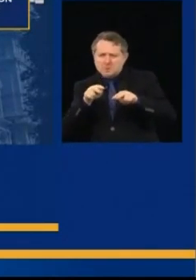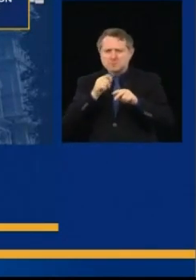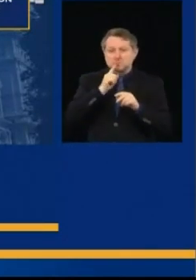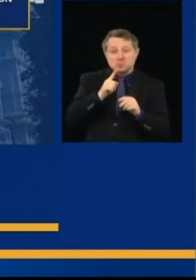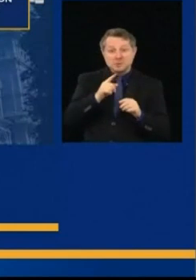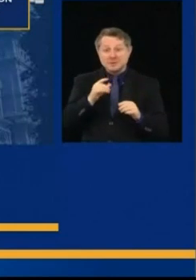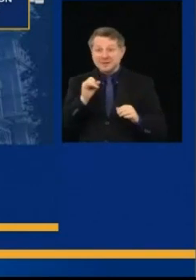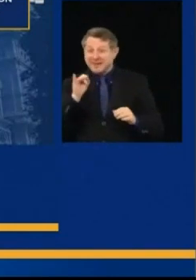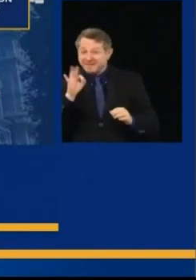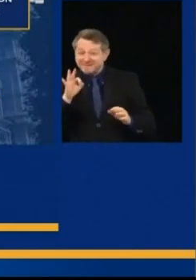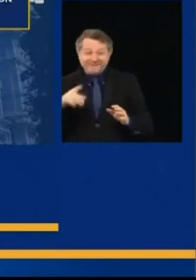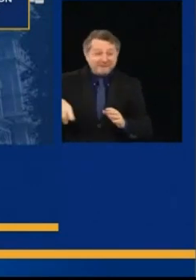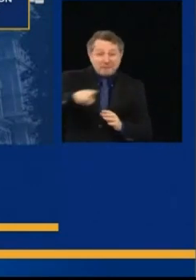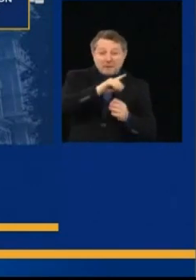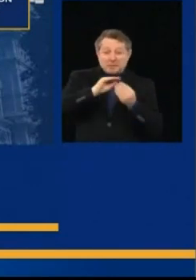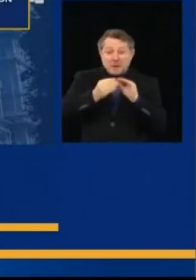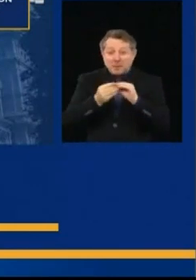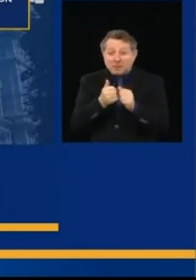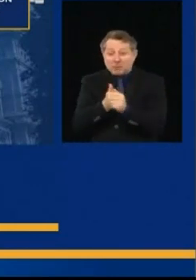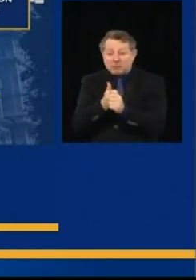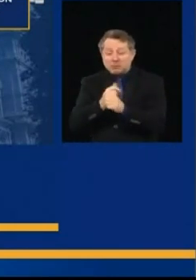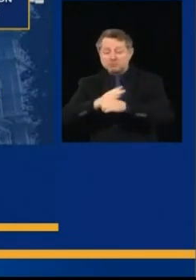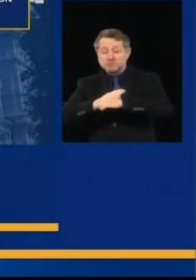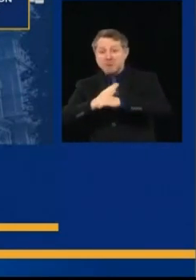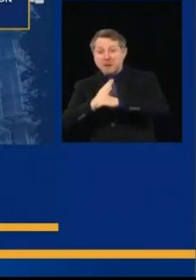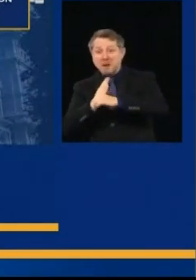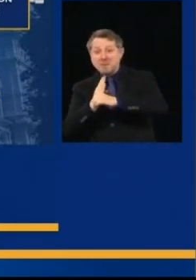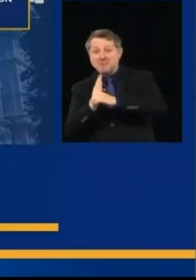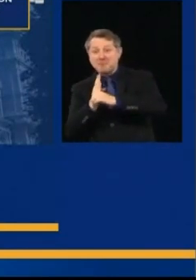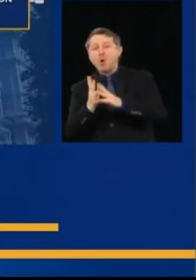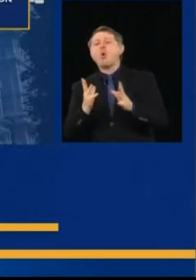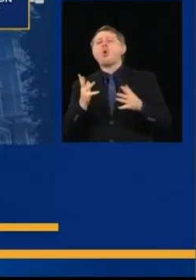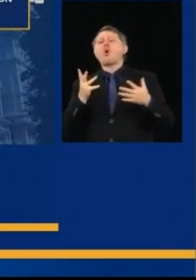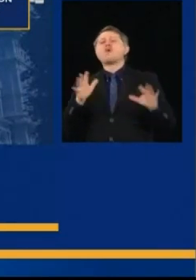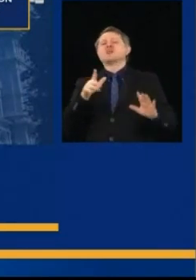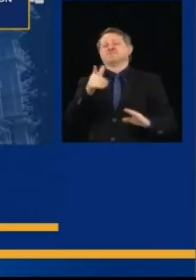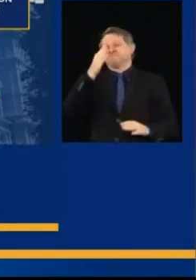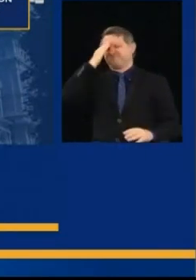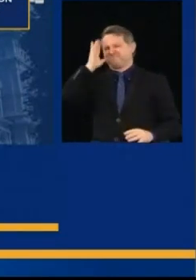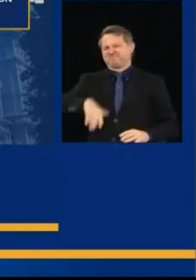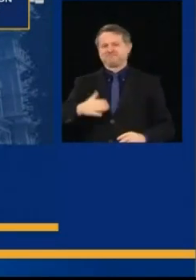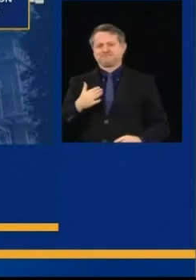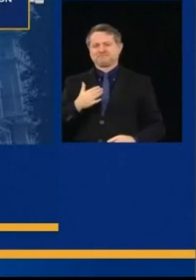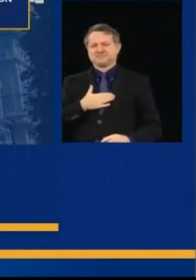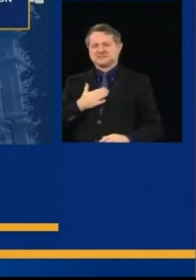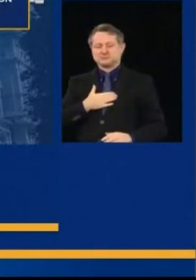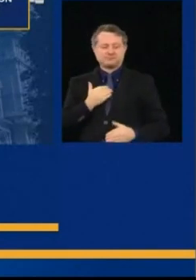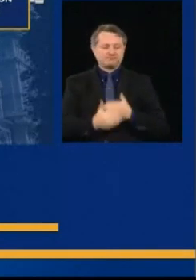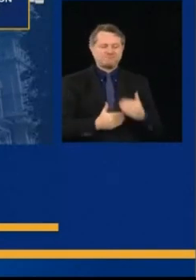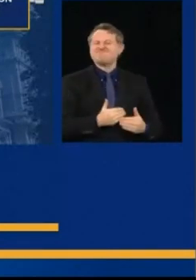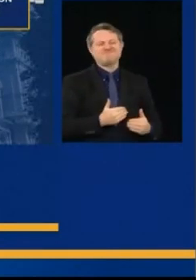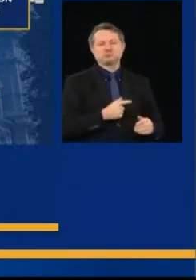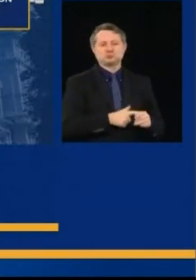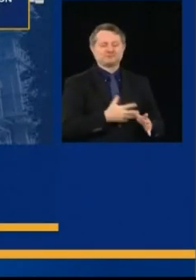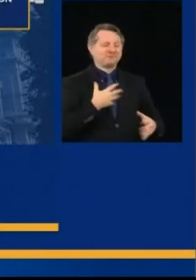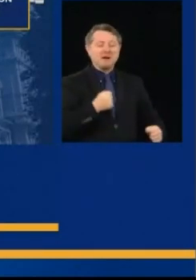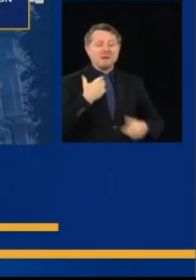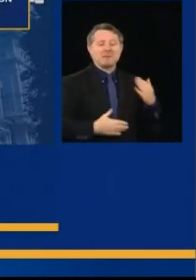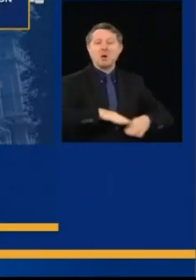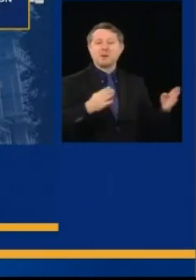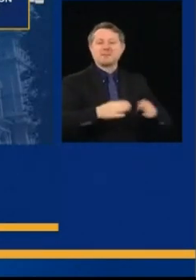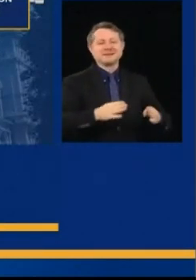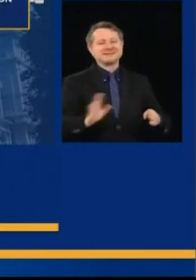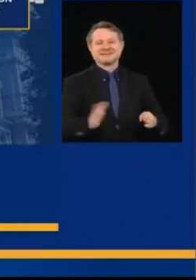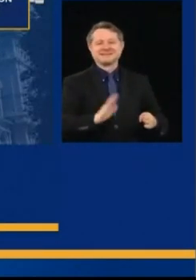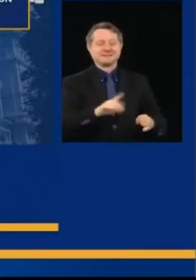move, you will know if you're reopening too soon and if people aren't taking the right